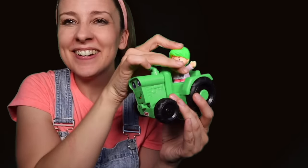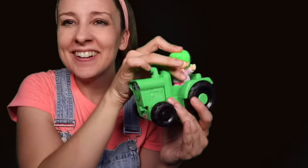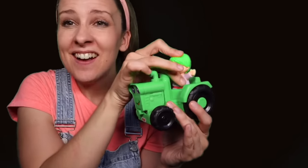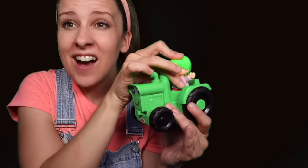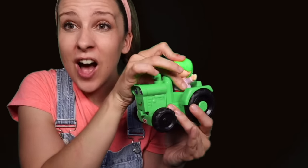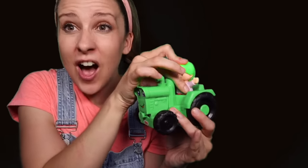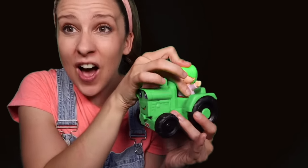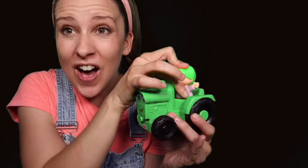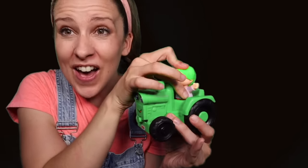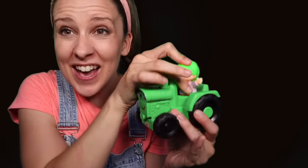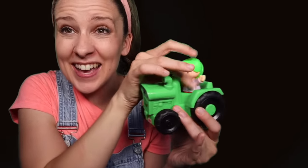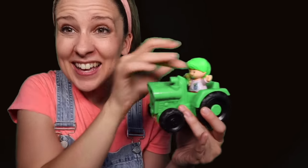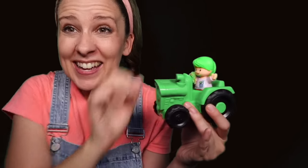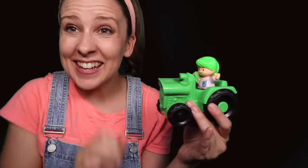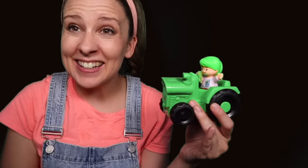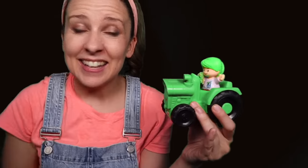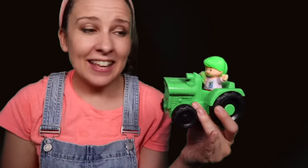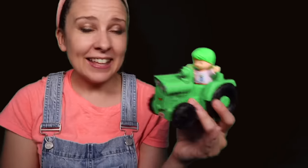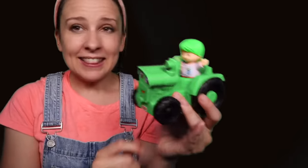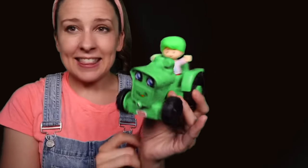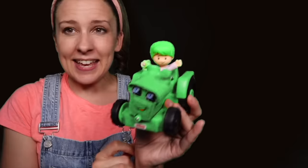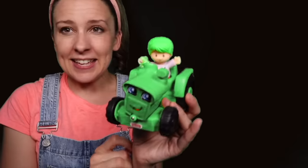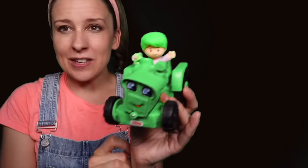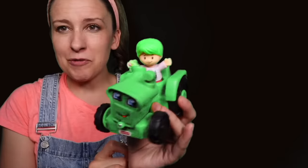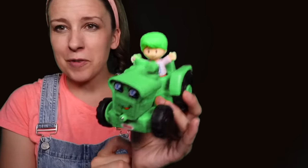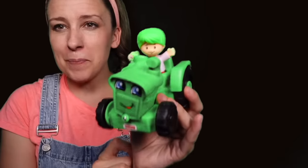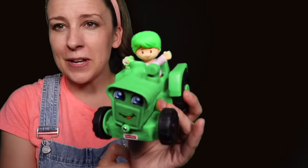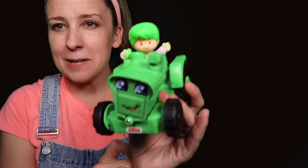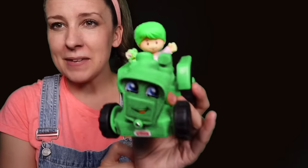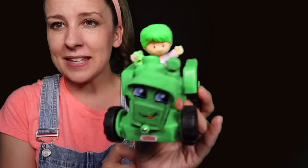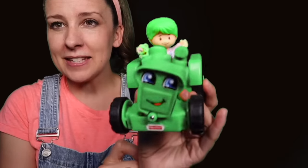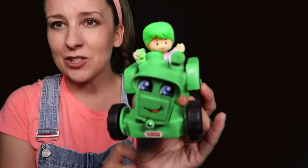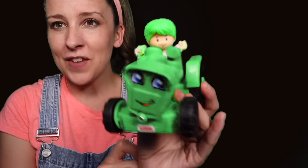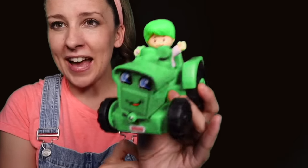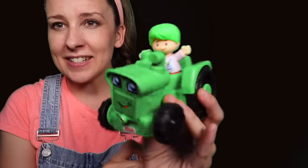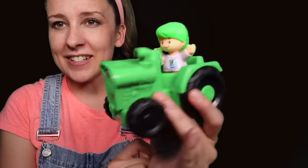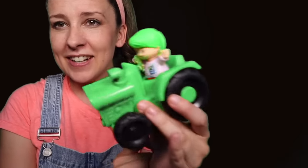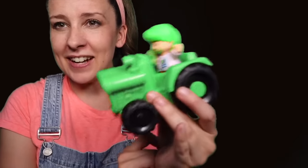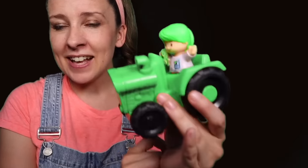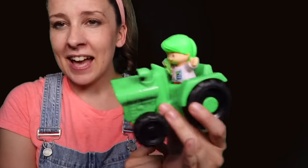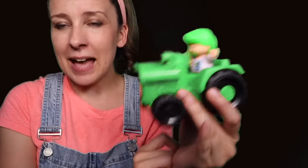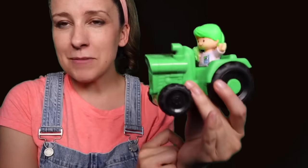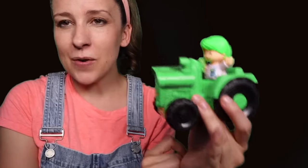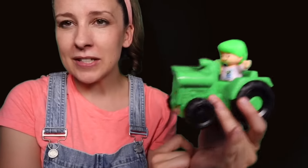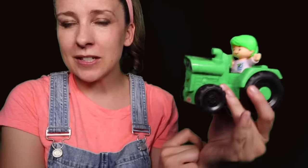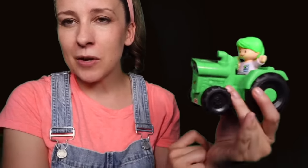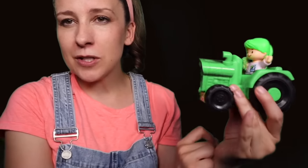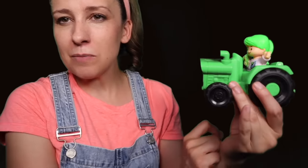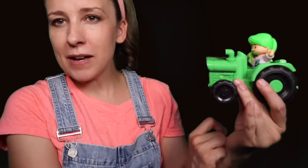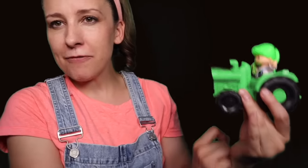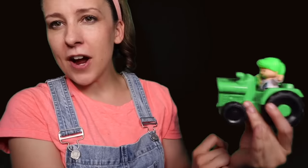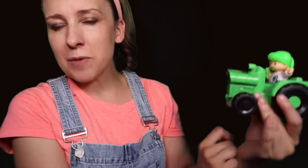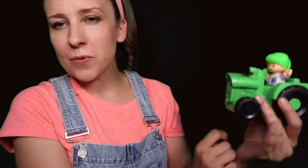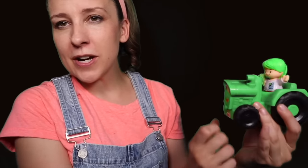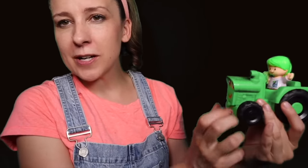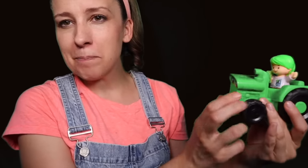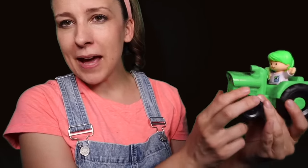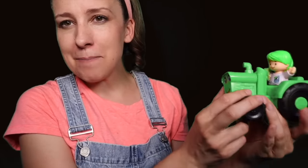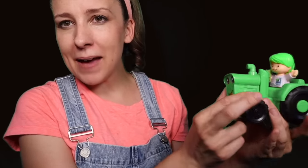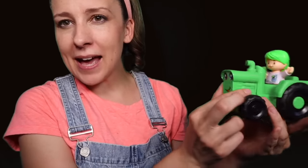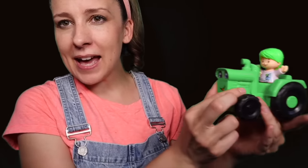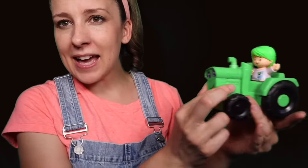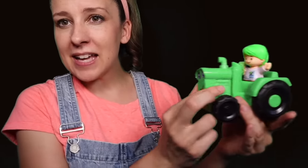put her on! Thank you for putting me in the tractor! I'm going to go do my farm